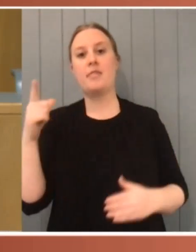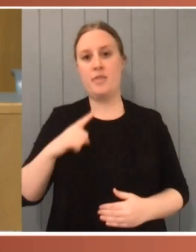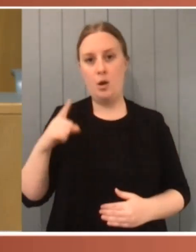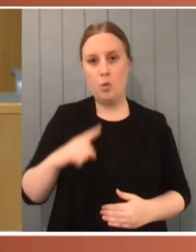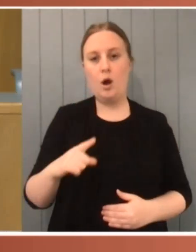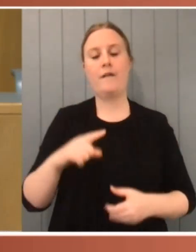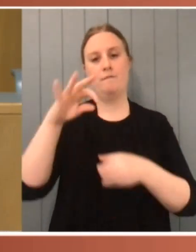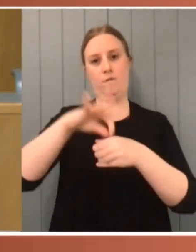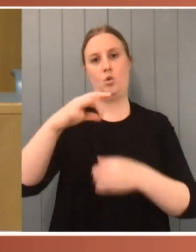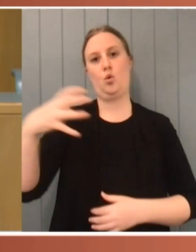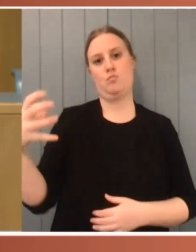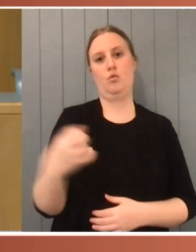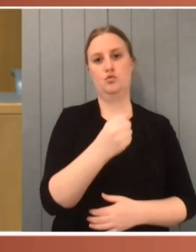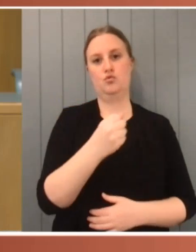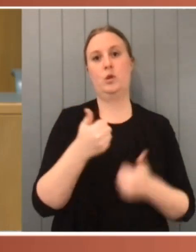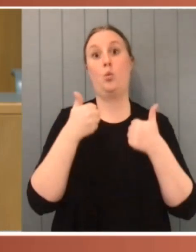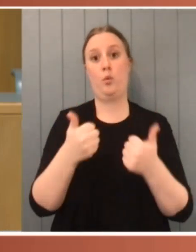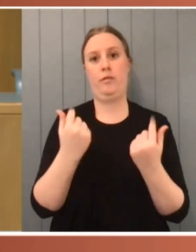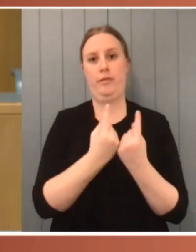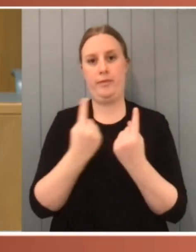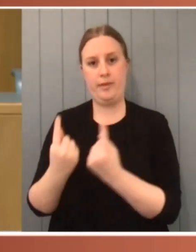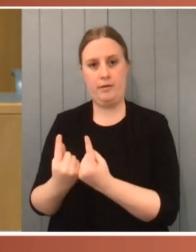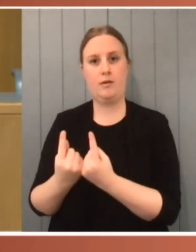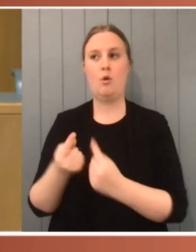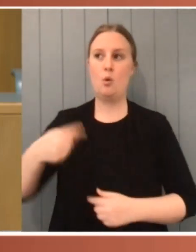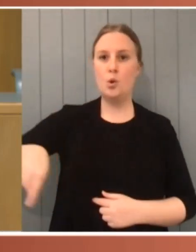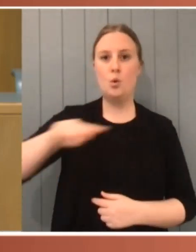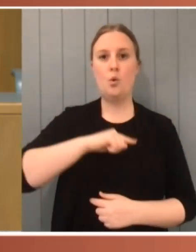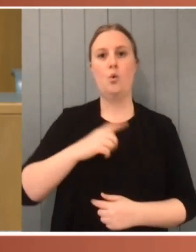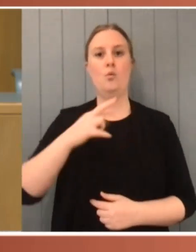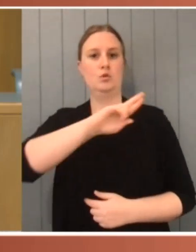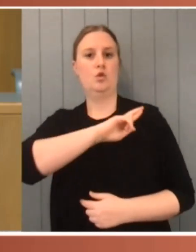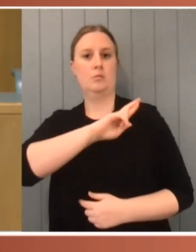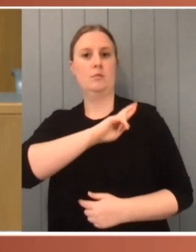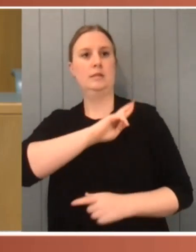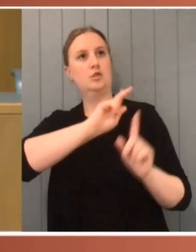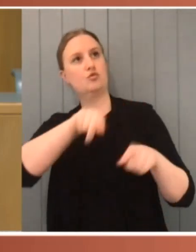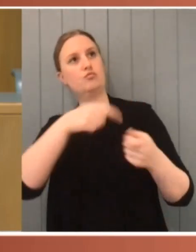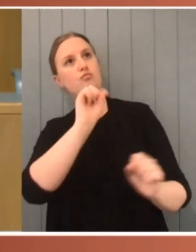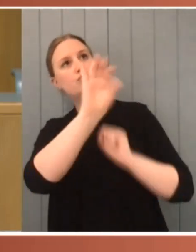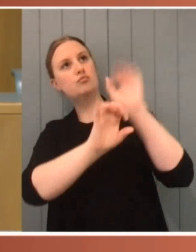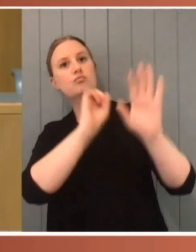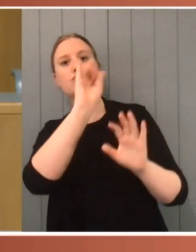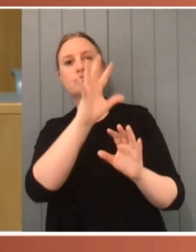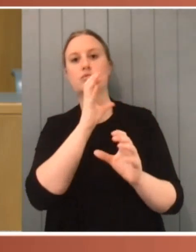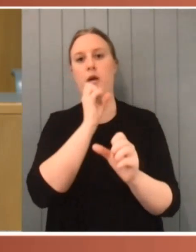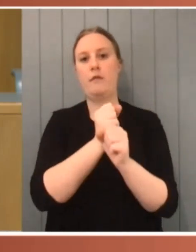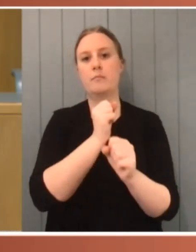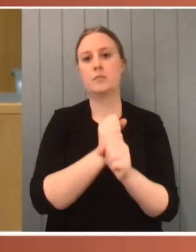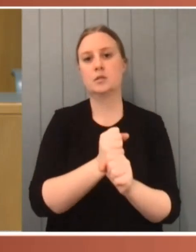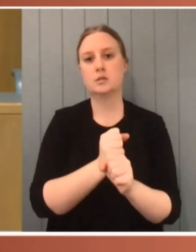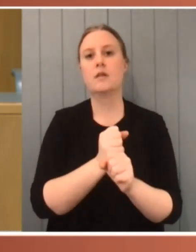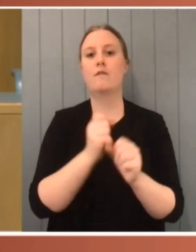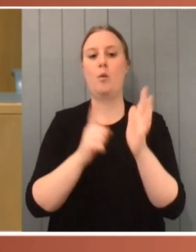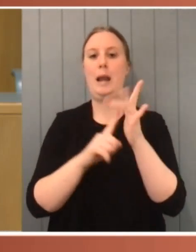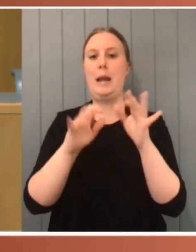riding. And because everyone should have a duty to contribute to the systemic process of public reasoning in a liberal democracy. So